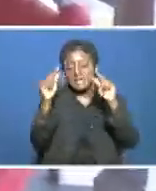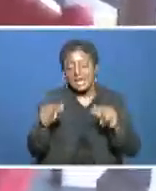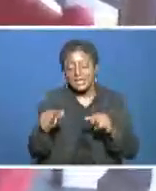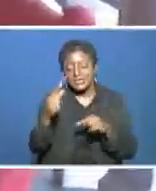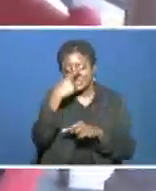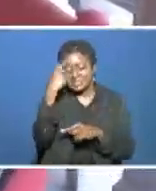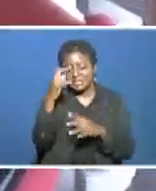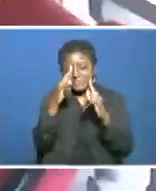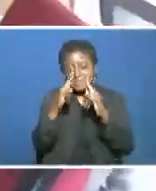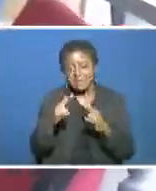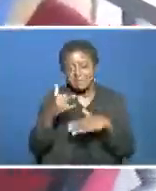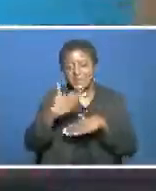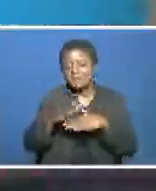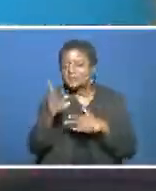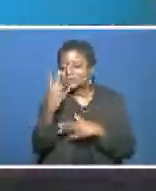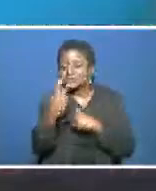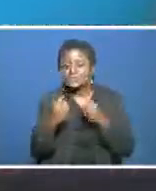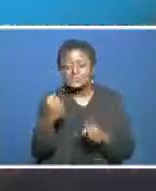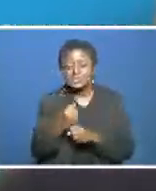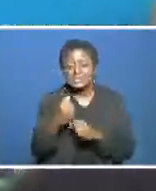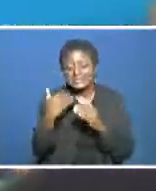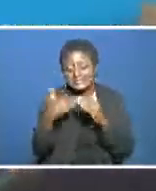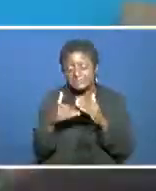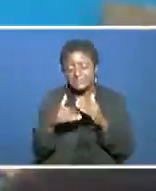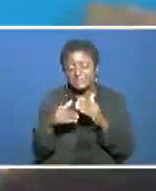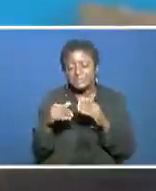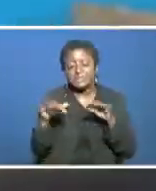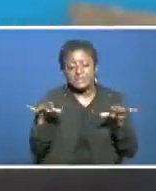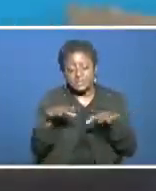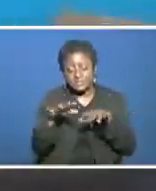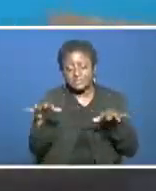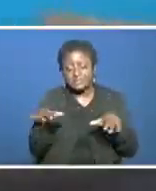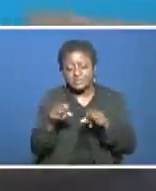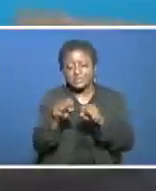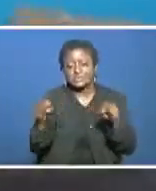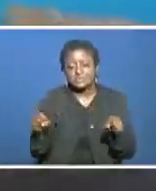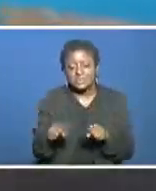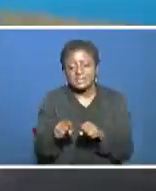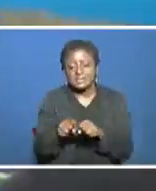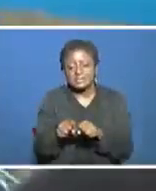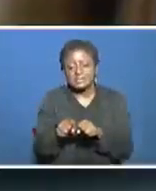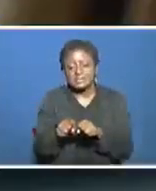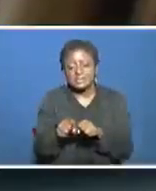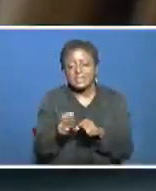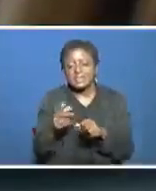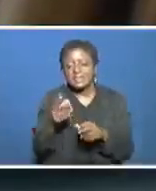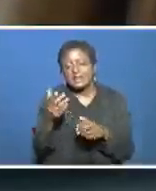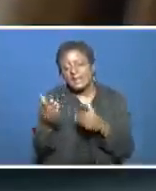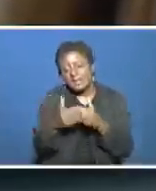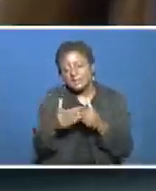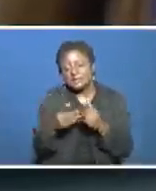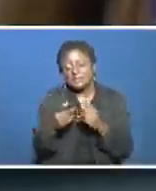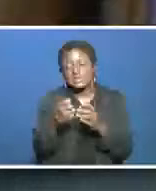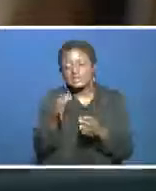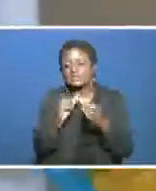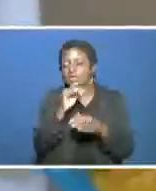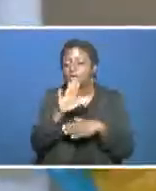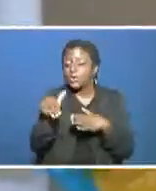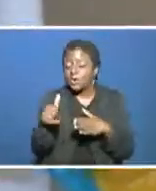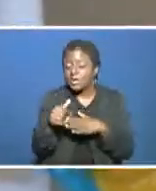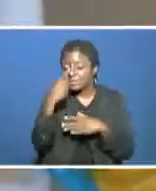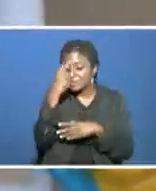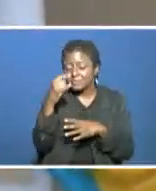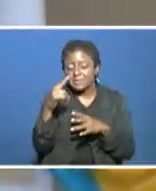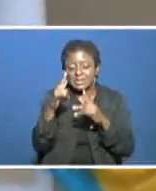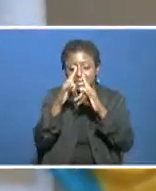being limited to virtual spaces, many, if not all, summer camps have made an in-person return, and you can count the National